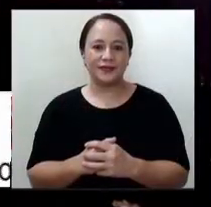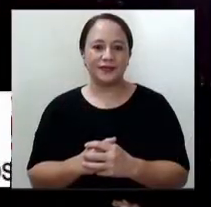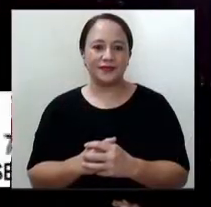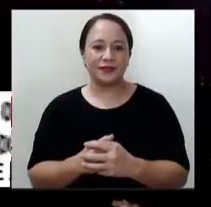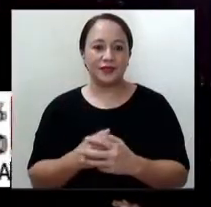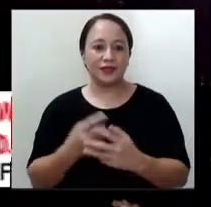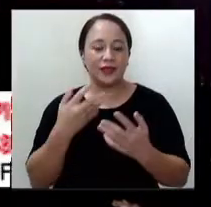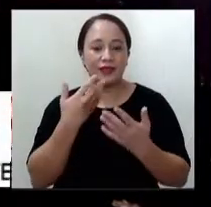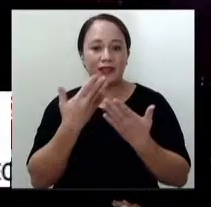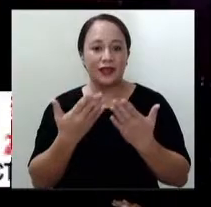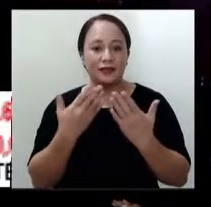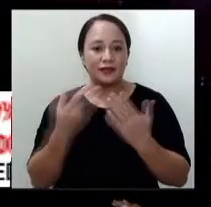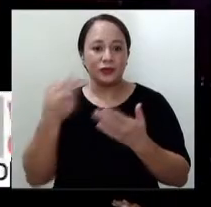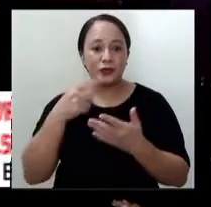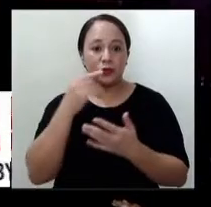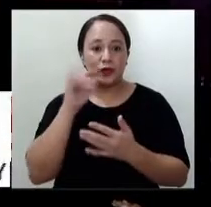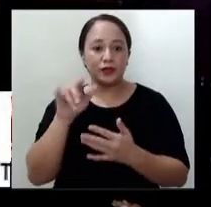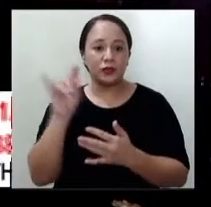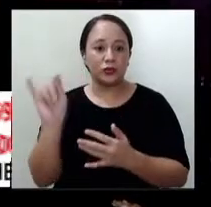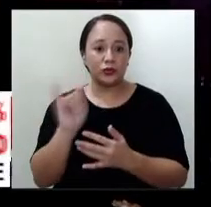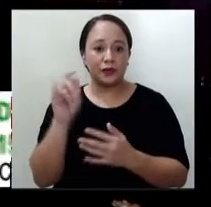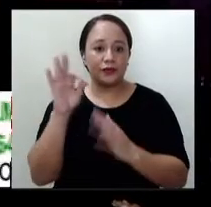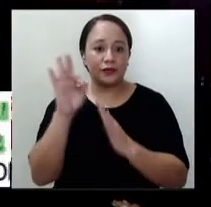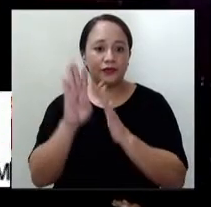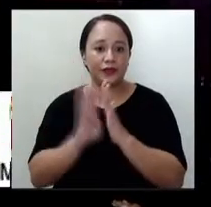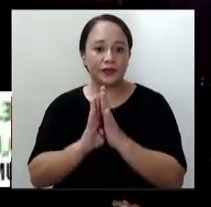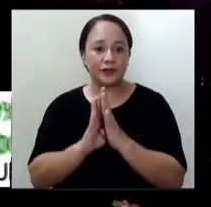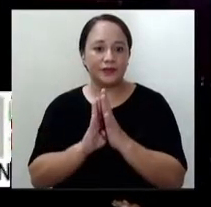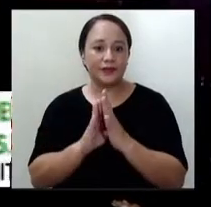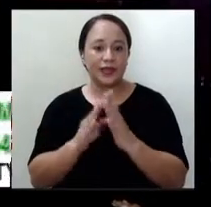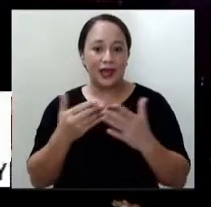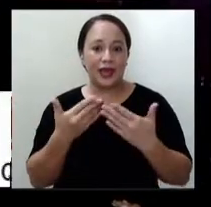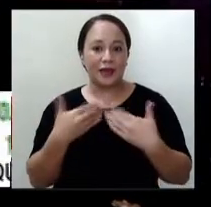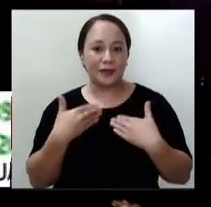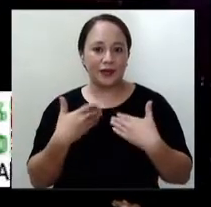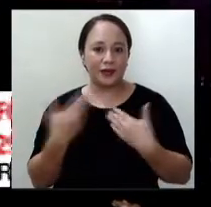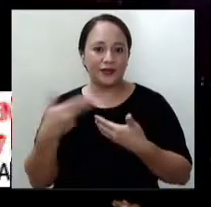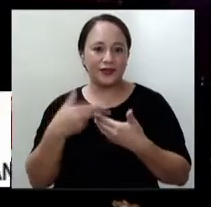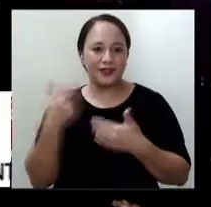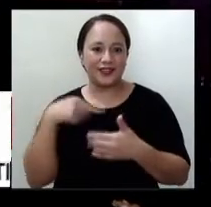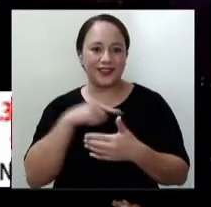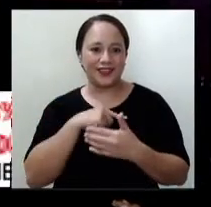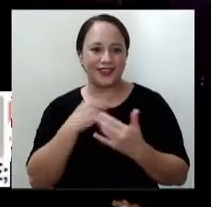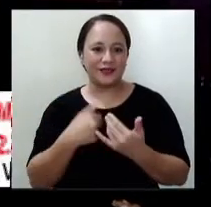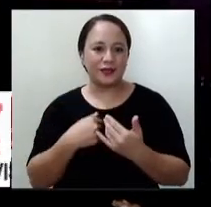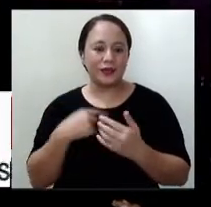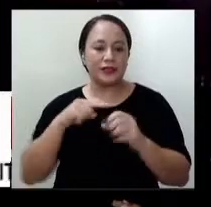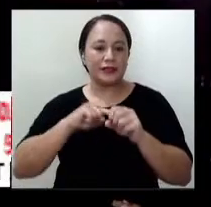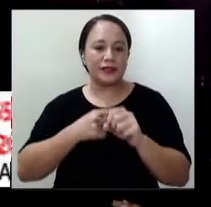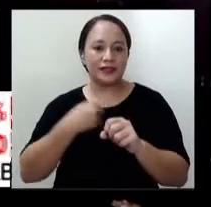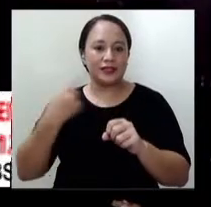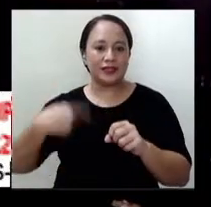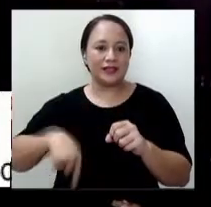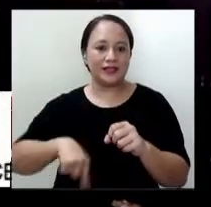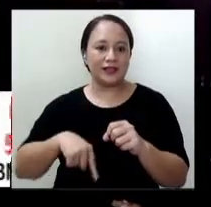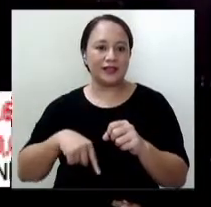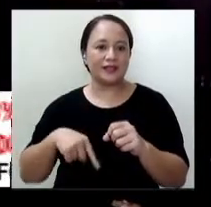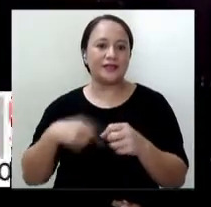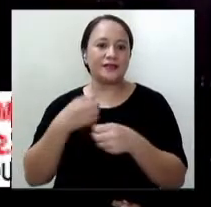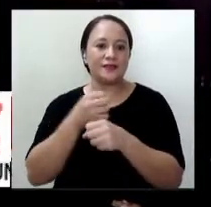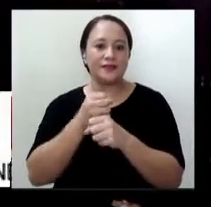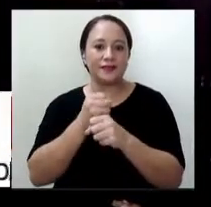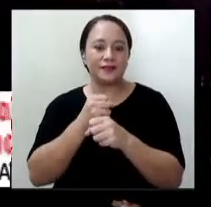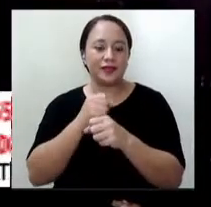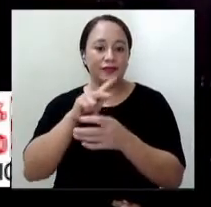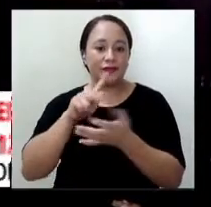Thanks for joining us, and for those of you watching us on YouTube and on Facebook, nice to have you with us today. We begin with this story, Chinese drug